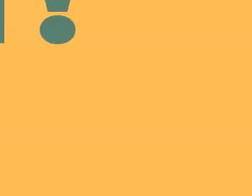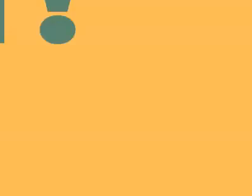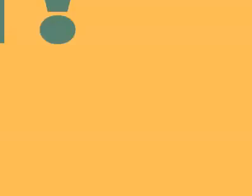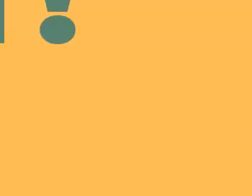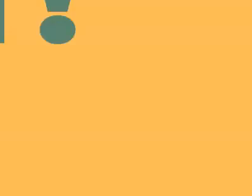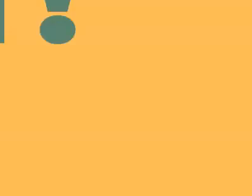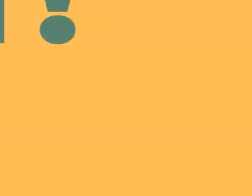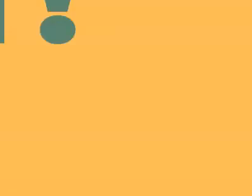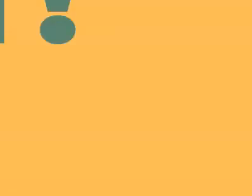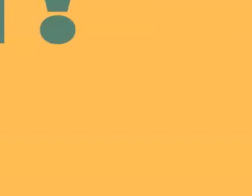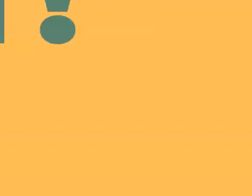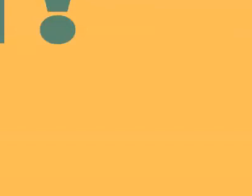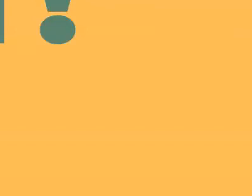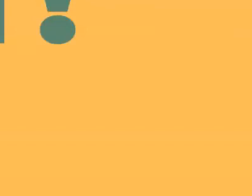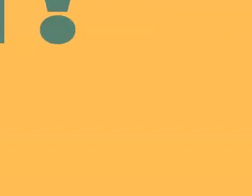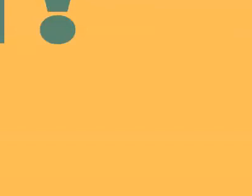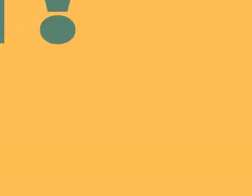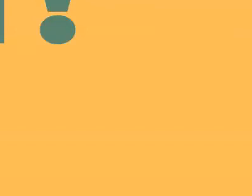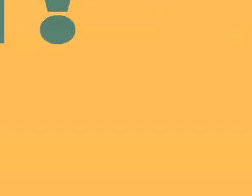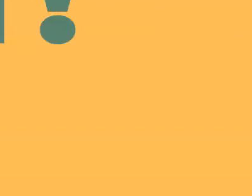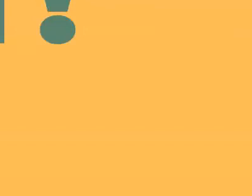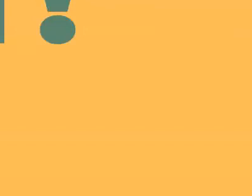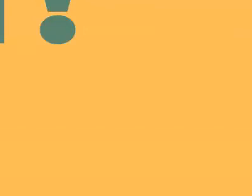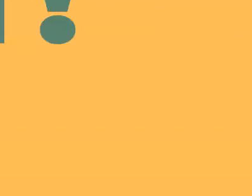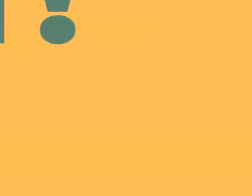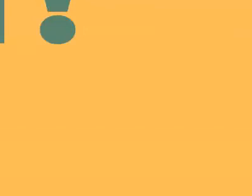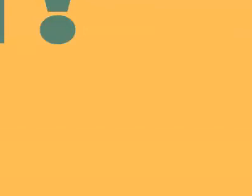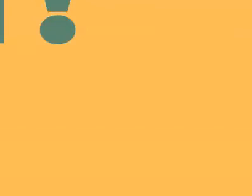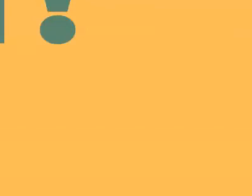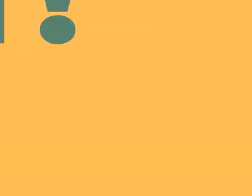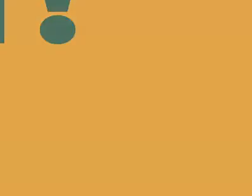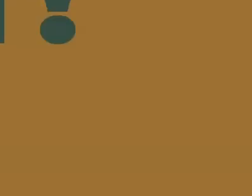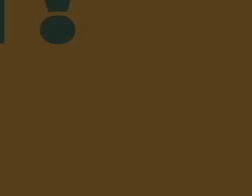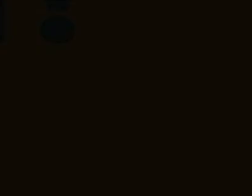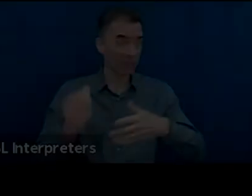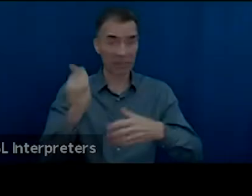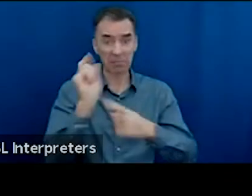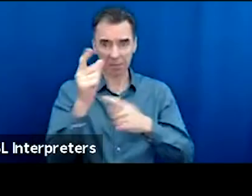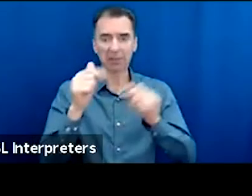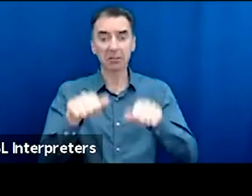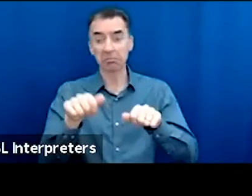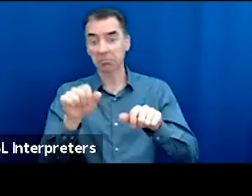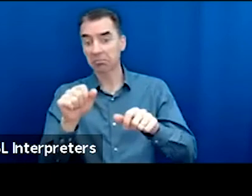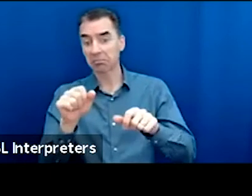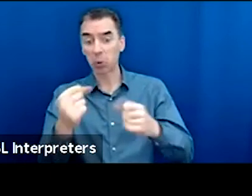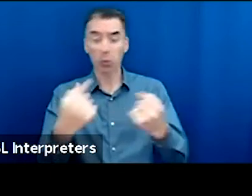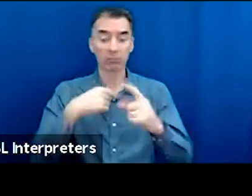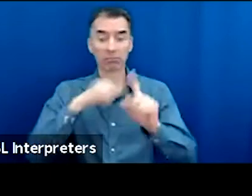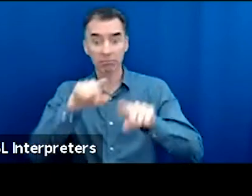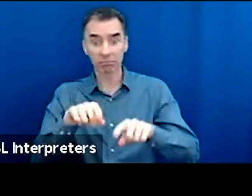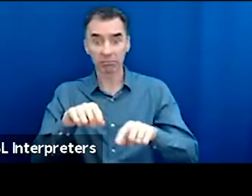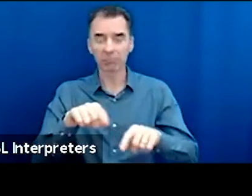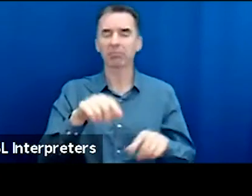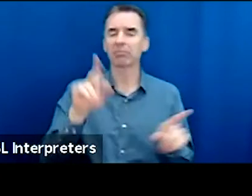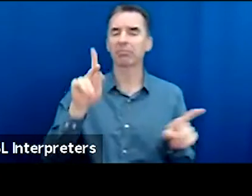I guess we've got about 10 minutes. We could do a little Q&A for. There we go. And I'll make a real quick